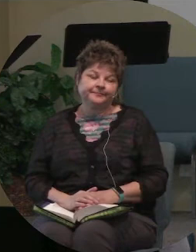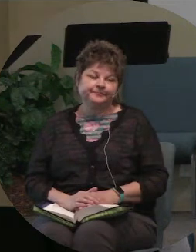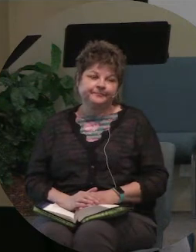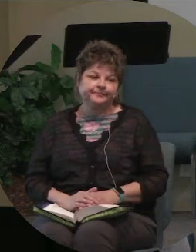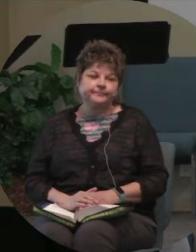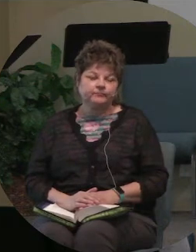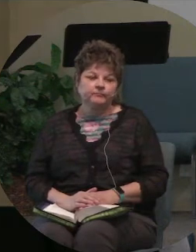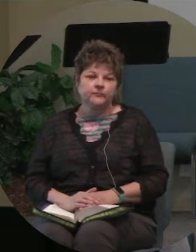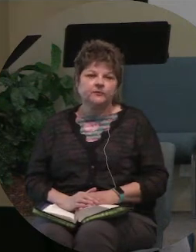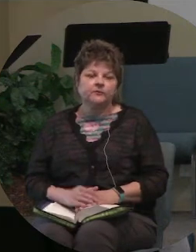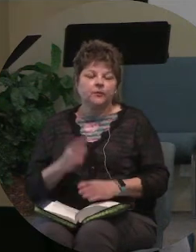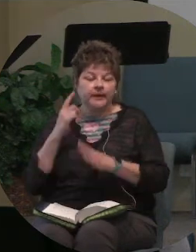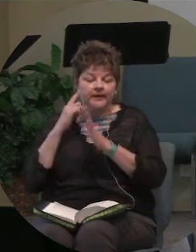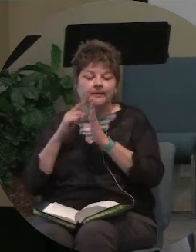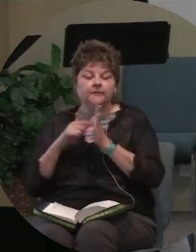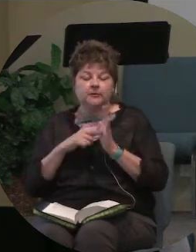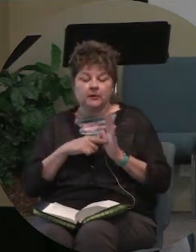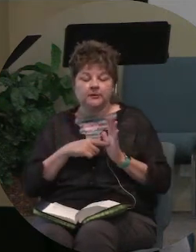And so he acknowledged